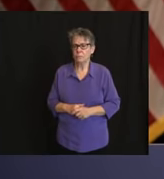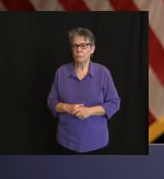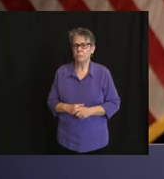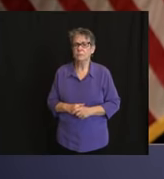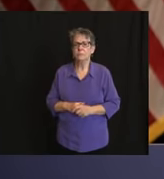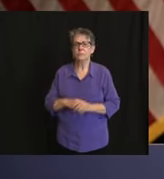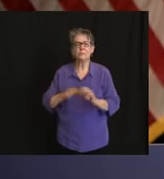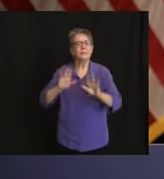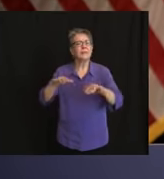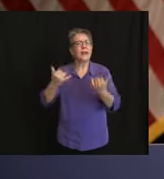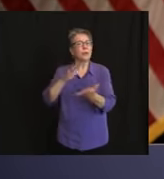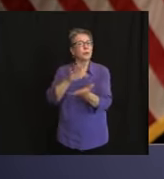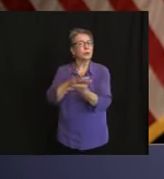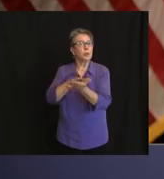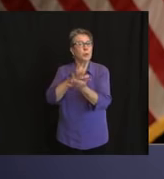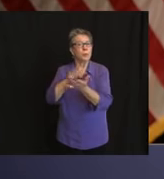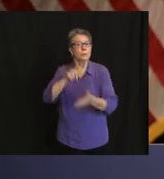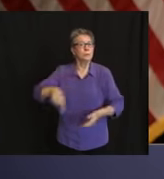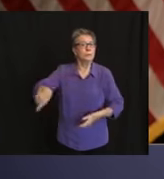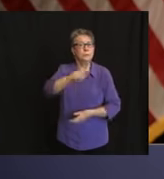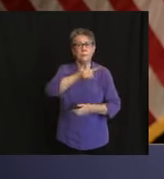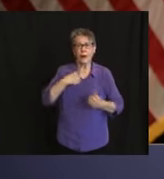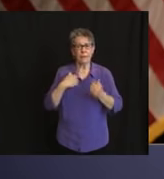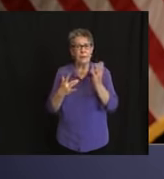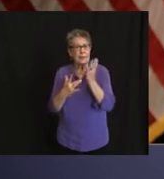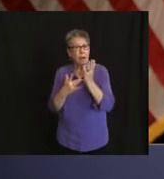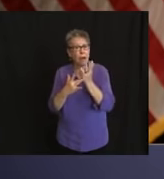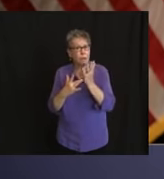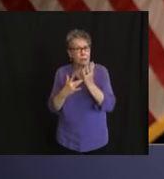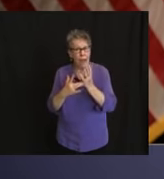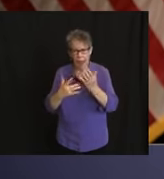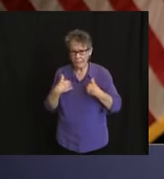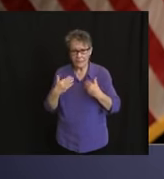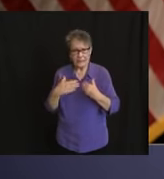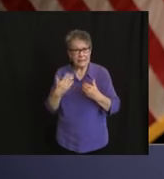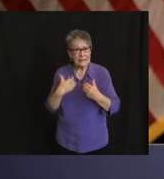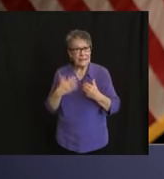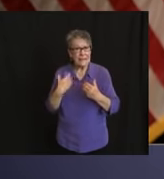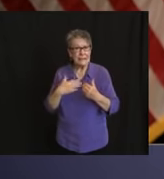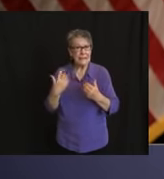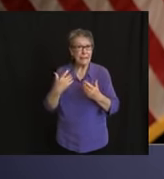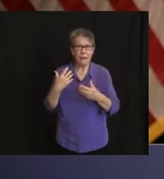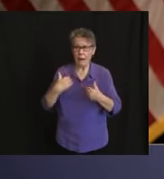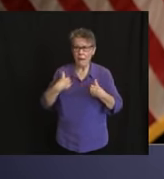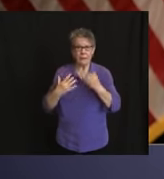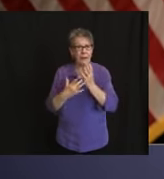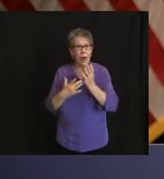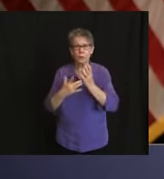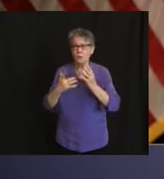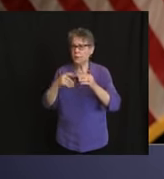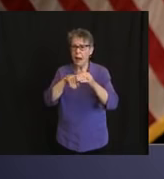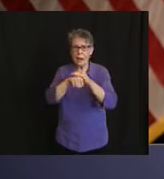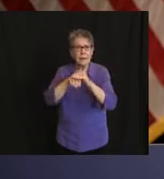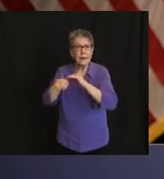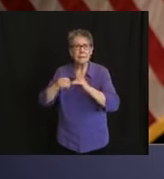same educational opportunity as their peers? Is that it? Thank you for that. That was from John.